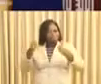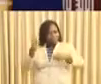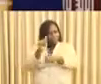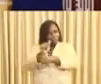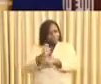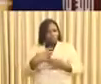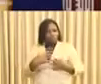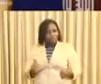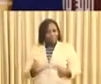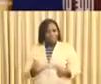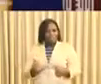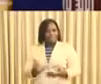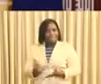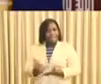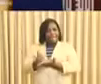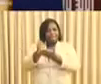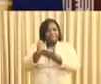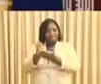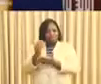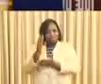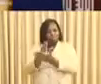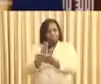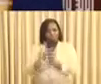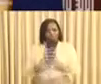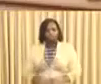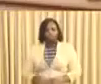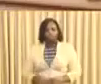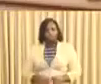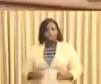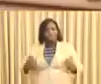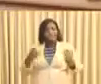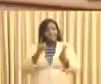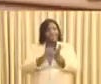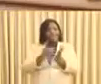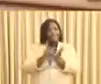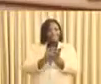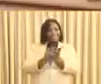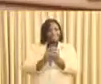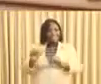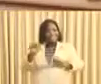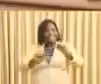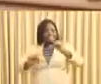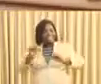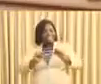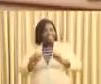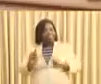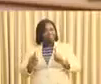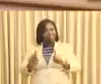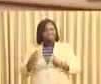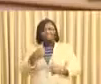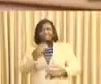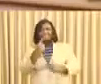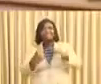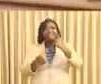contracting the virus. The doctors and scientists tell us that the virus is transmitted from human